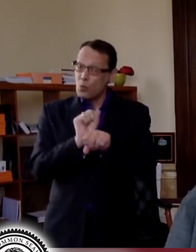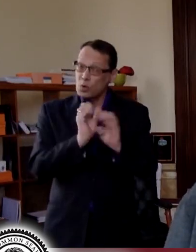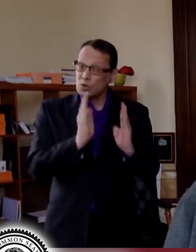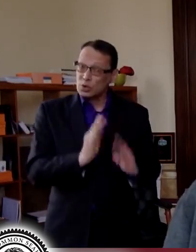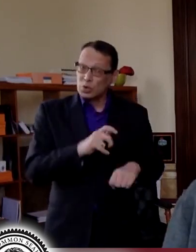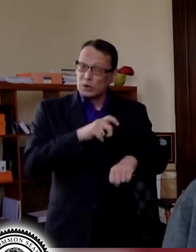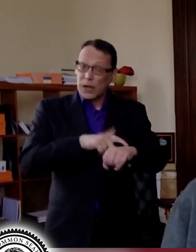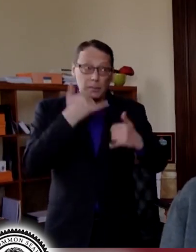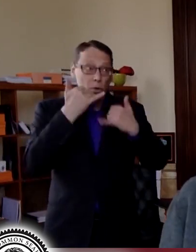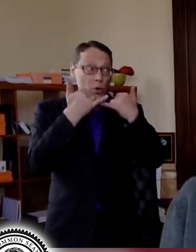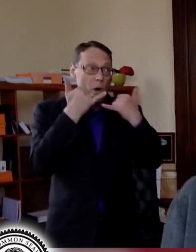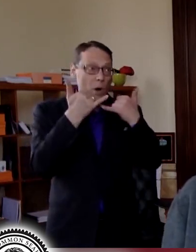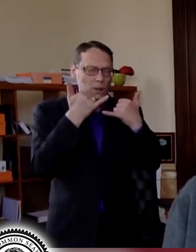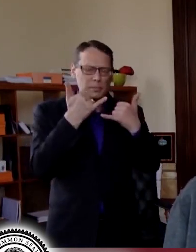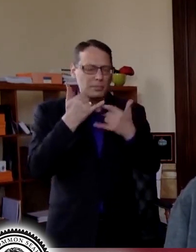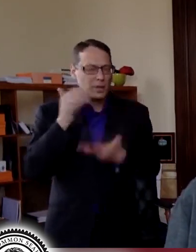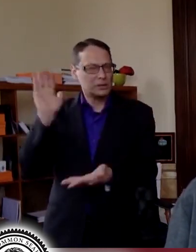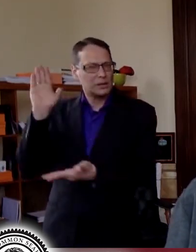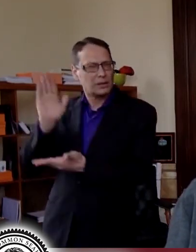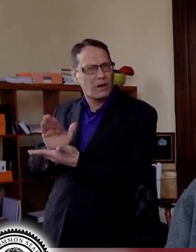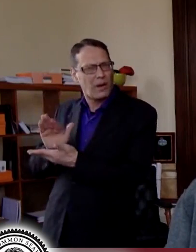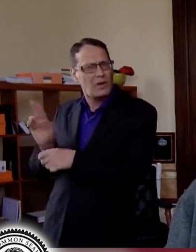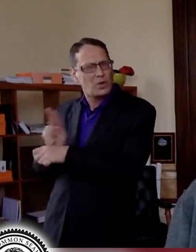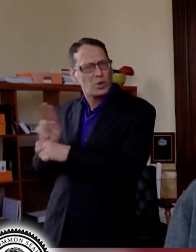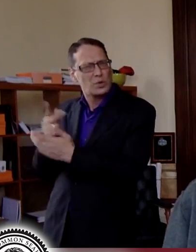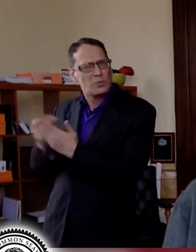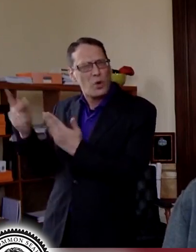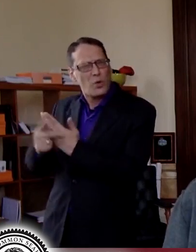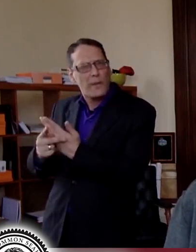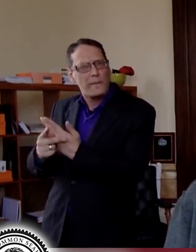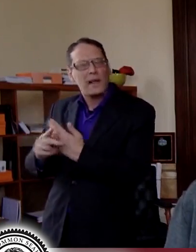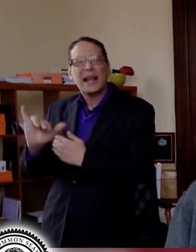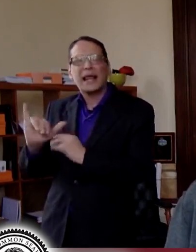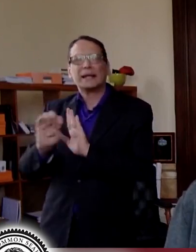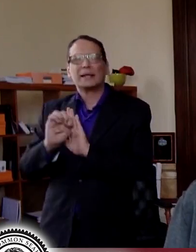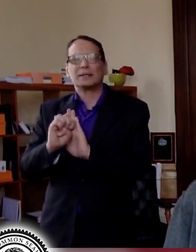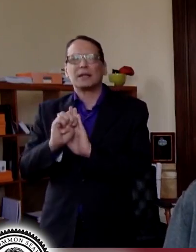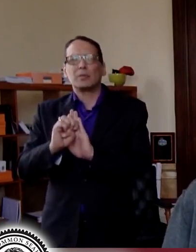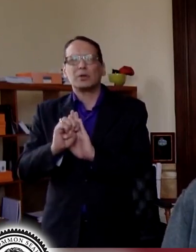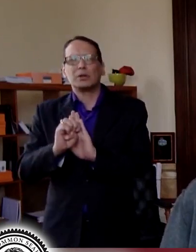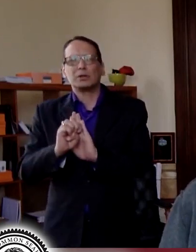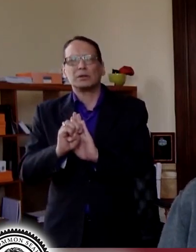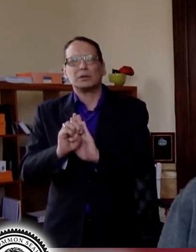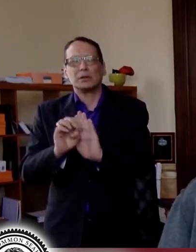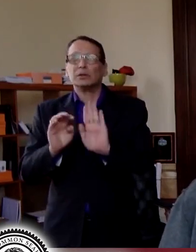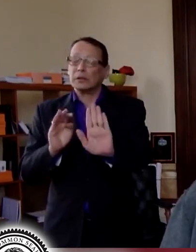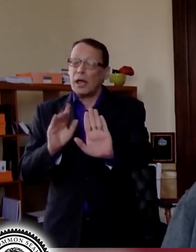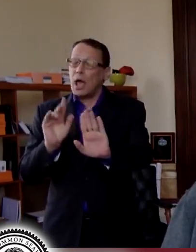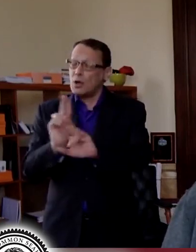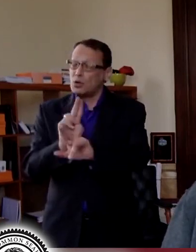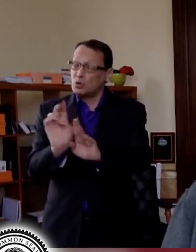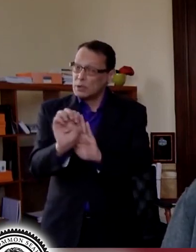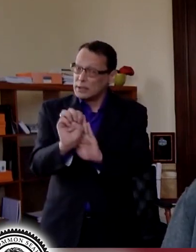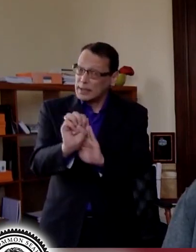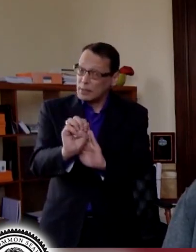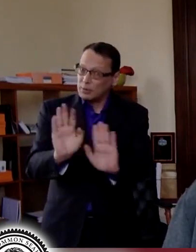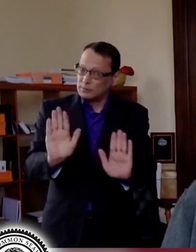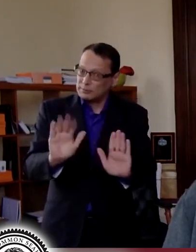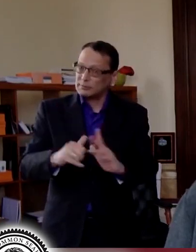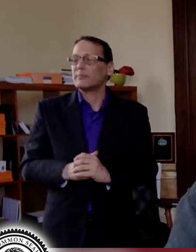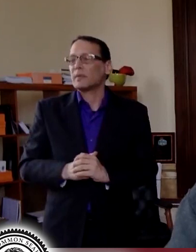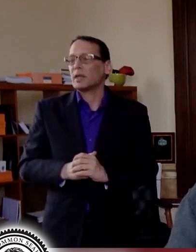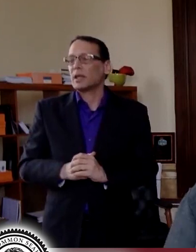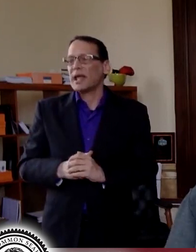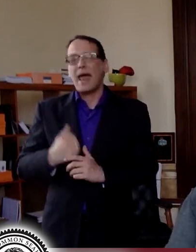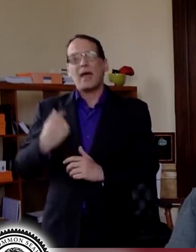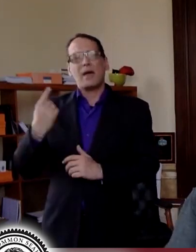everyone. Because if it turns out that, let's say, I hope this isn't the case, I'm just going to use it as an example, but let's say